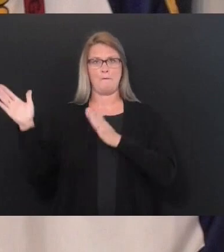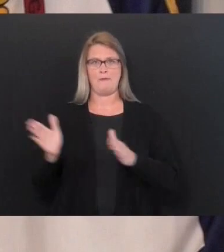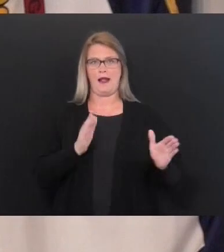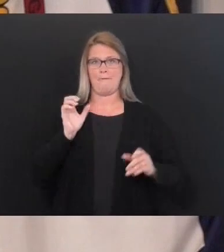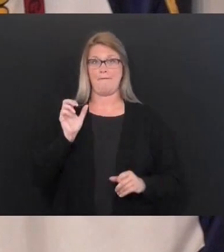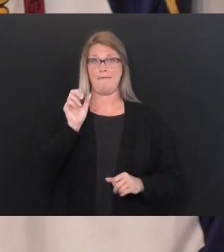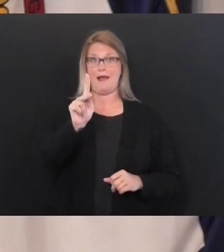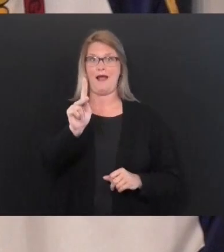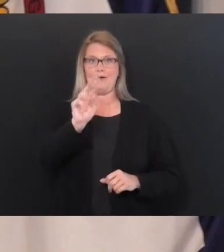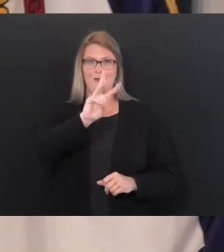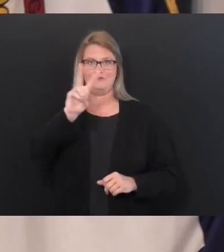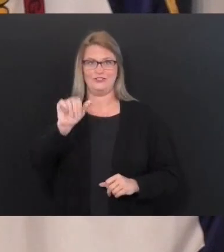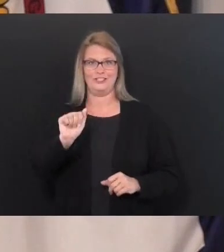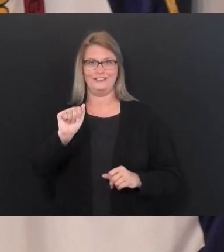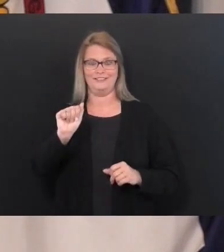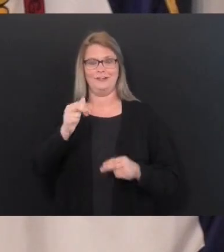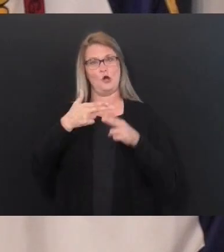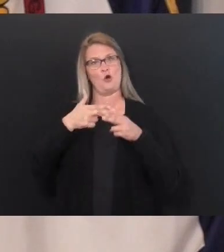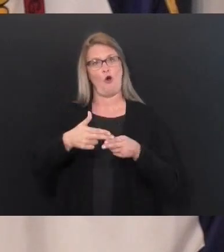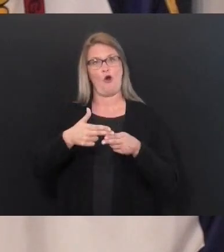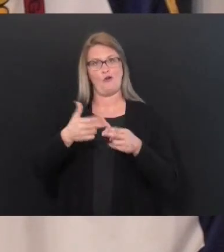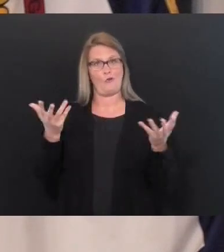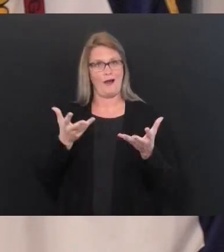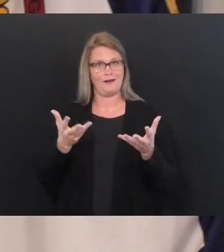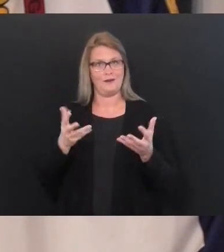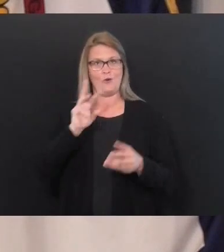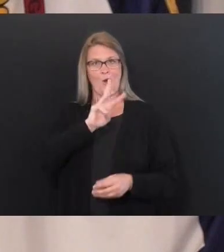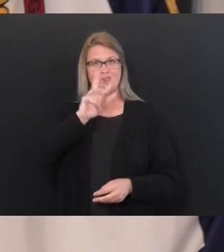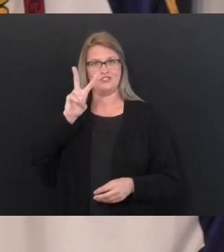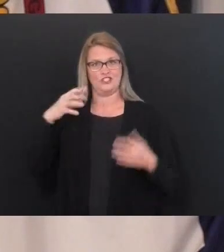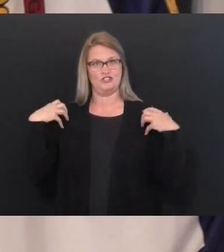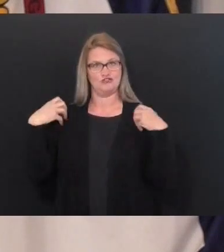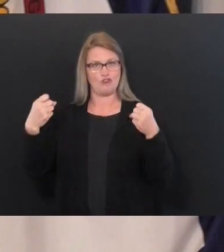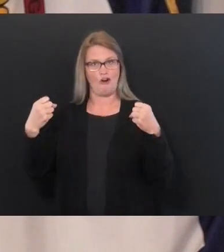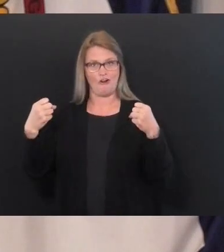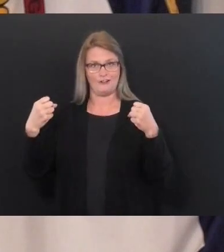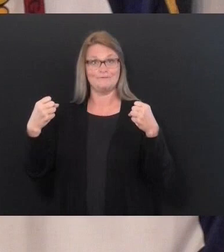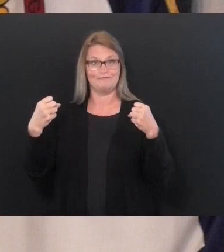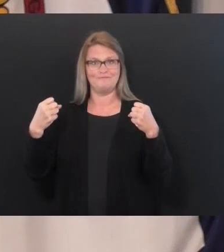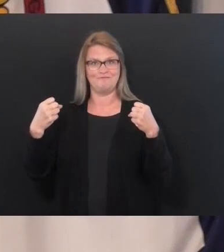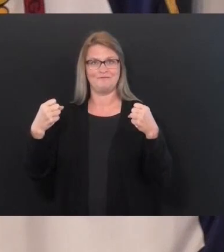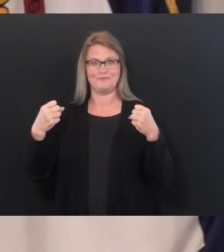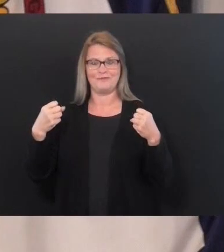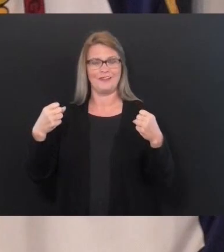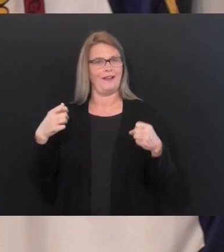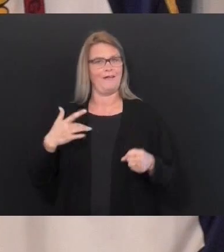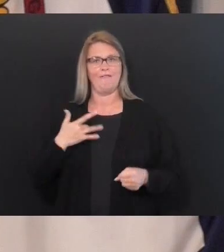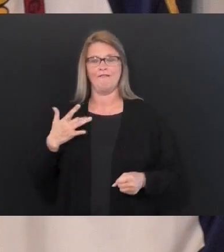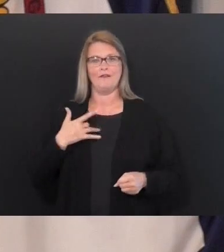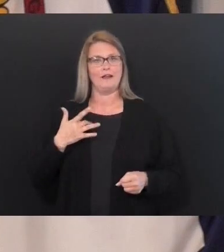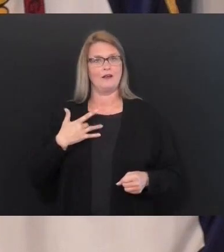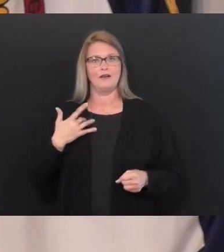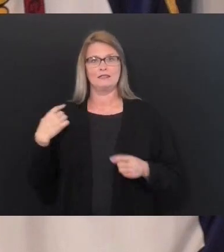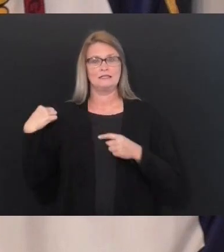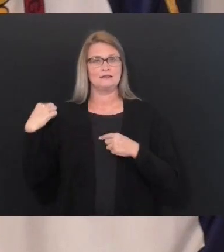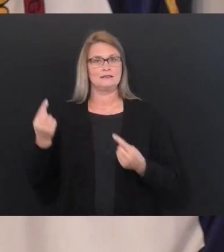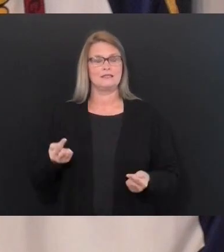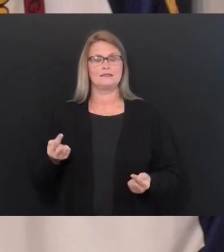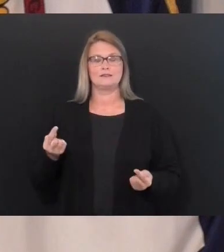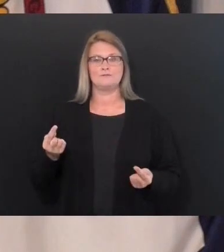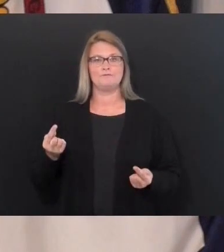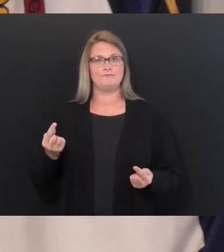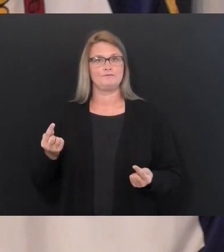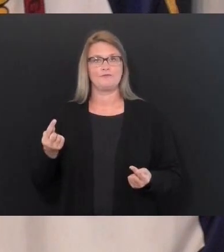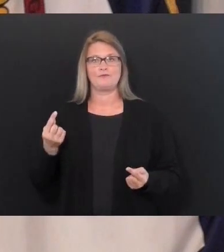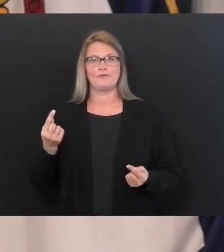Virginia Strong, the Comeback. And I think it's really fitting. We rolled